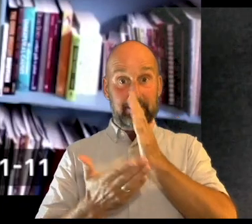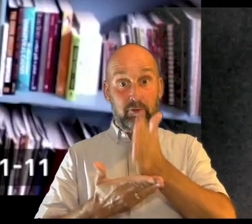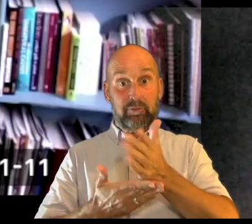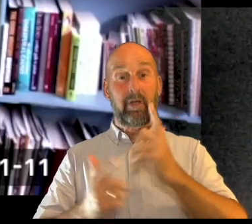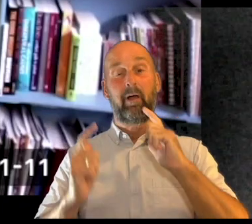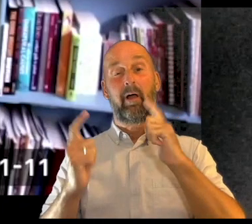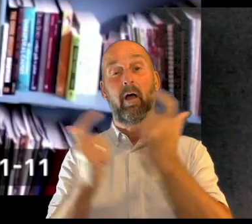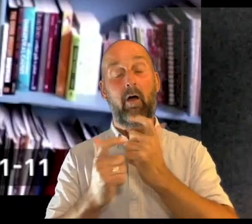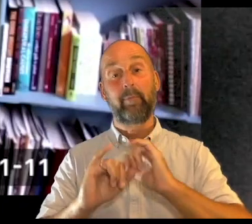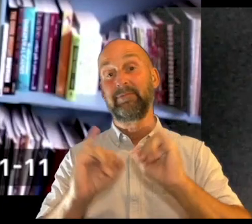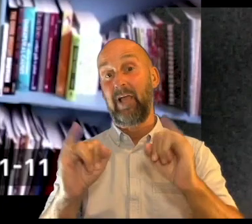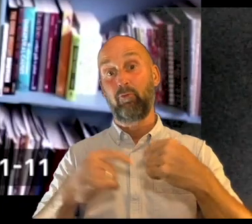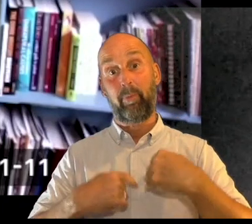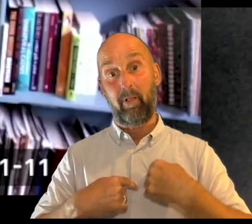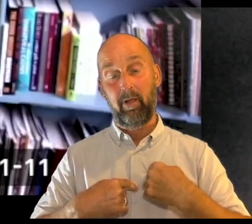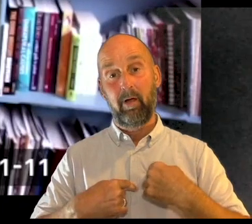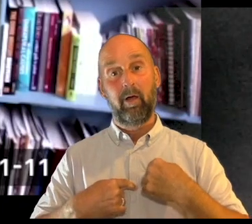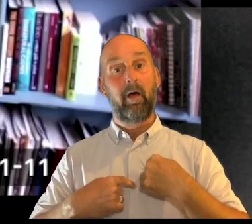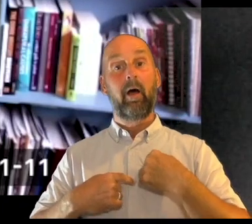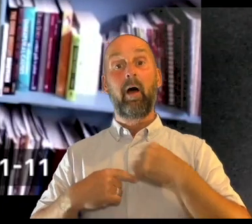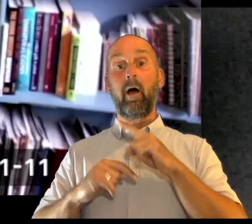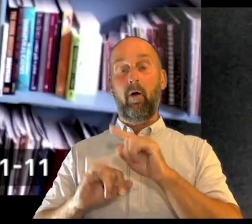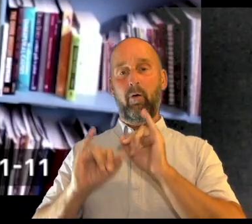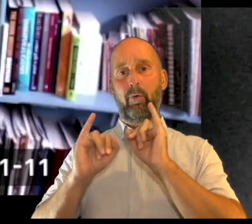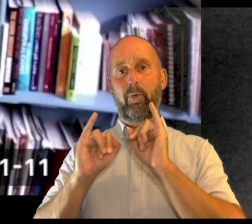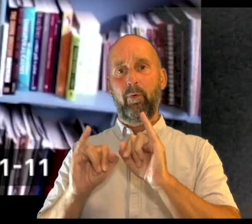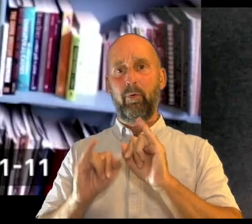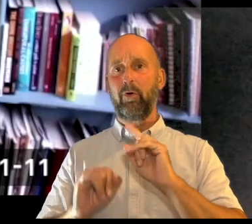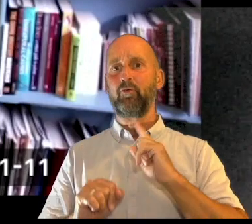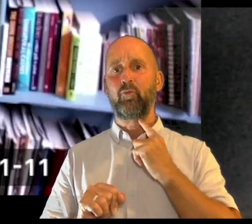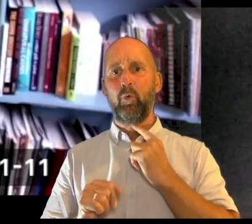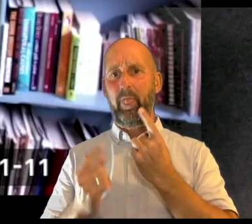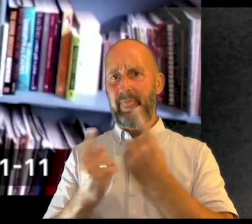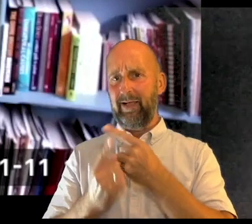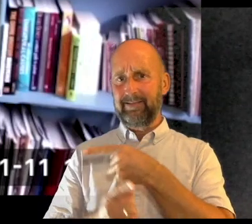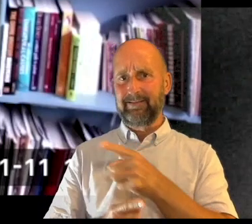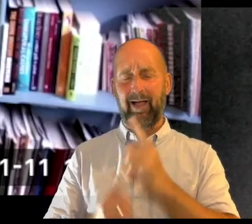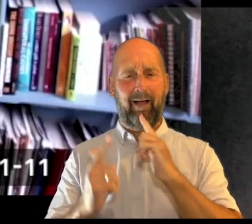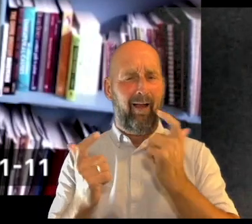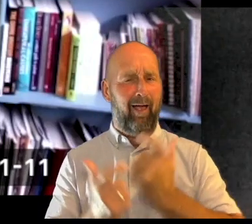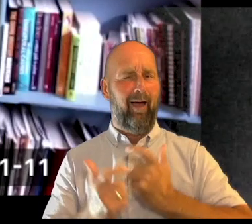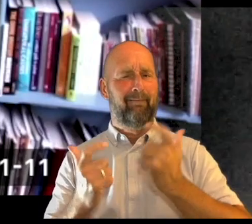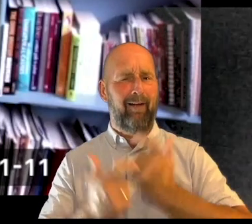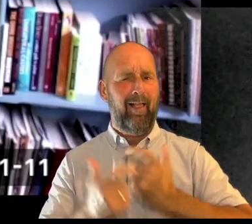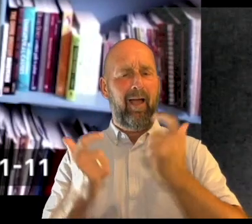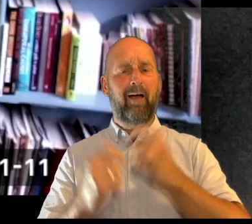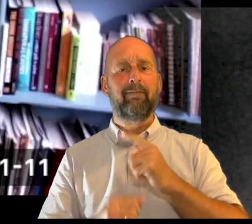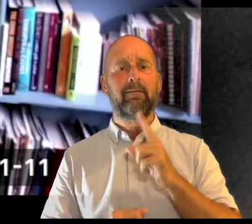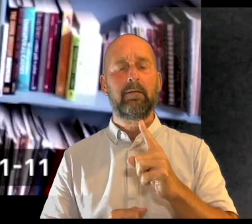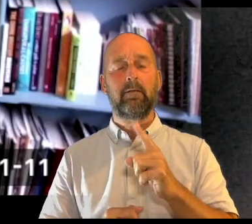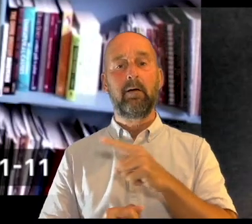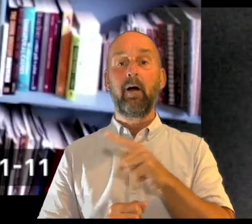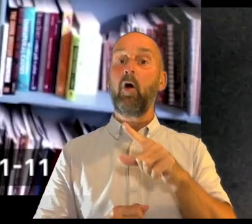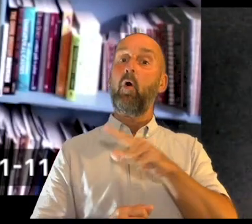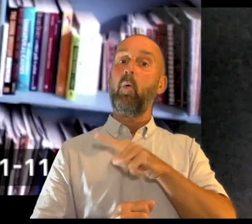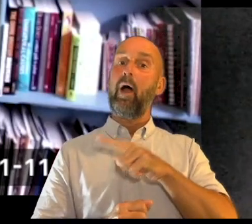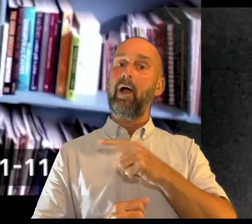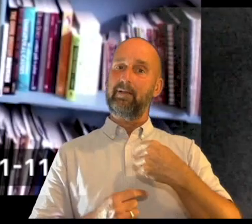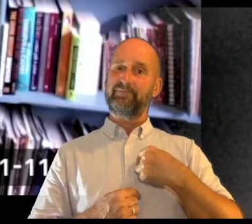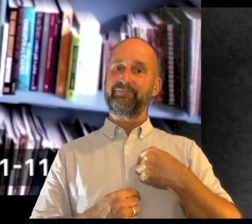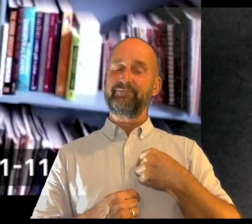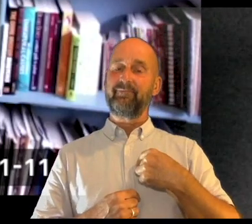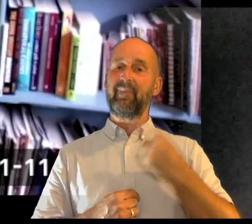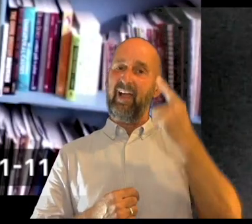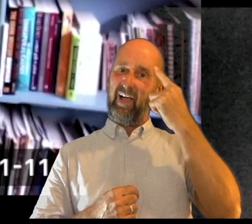everything. I'm terrible. I probably laugh at really deeply inappropriate things. But I kind of think that comes from a place of having